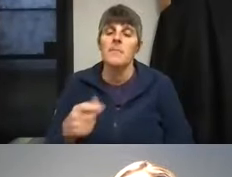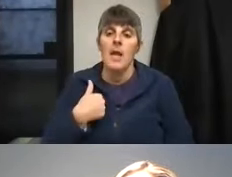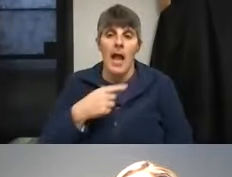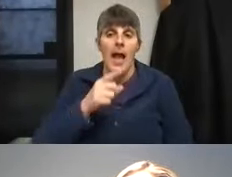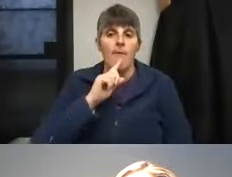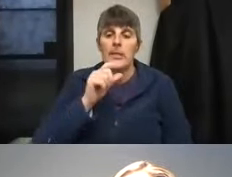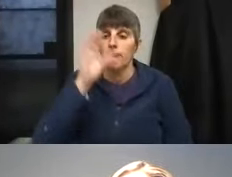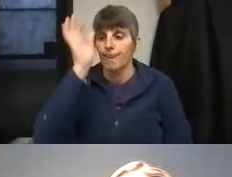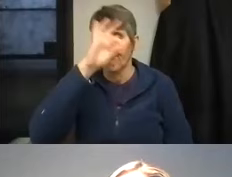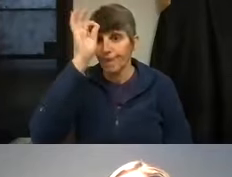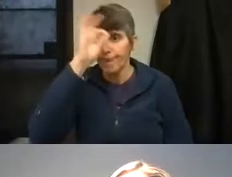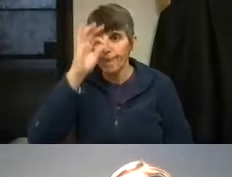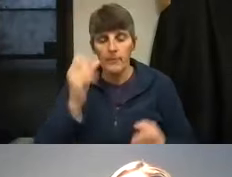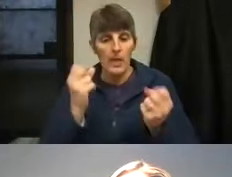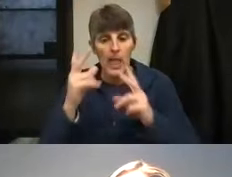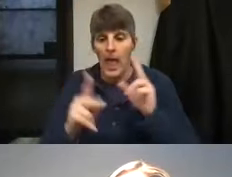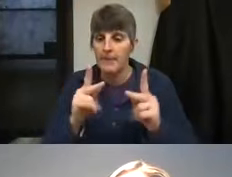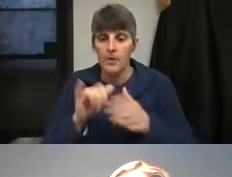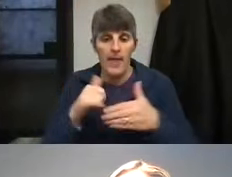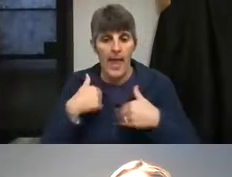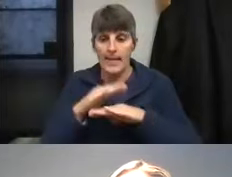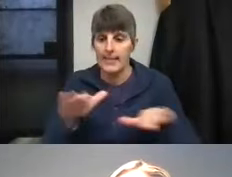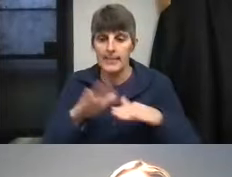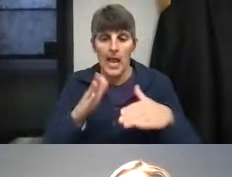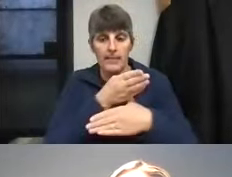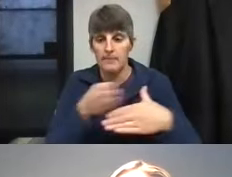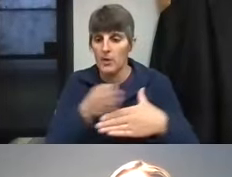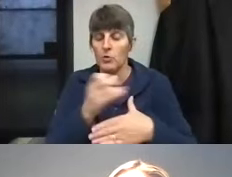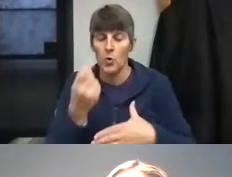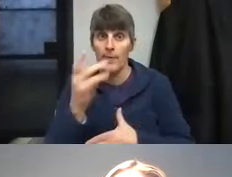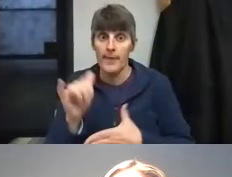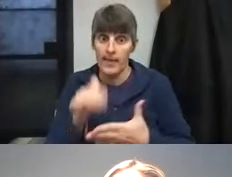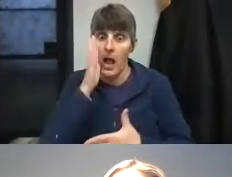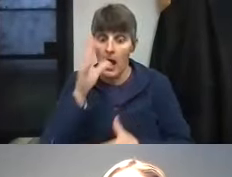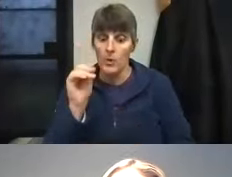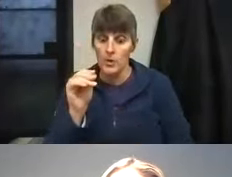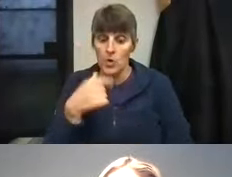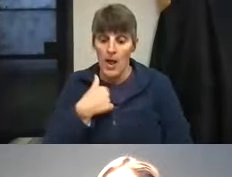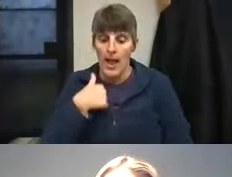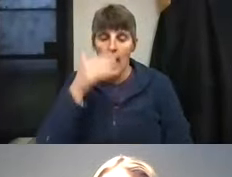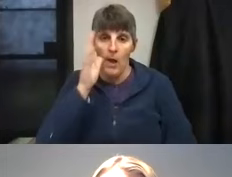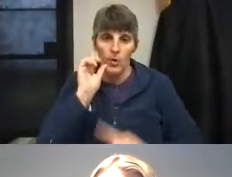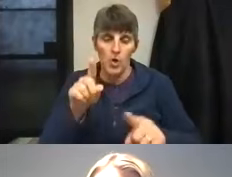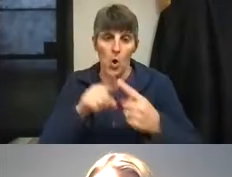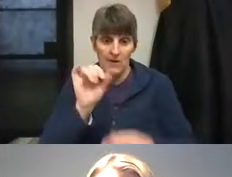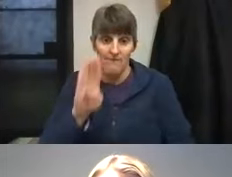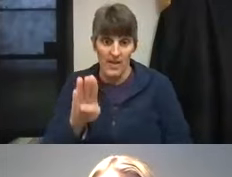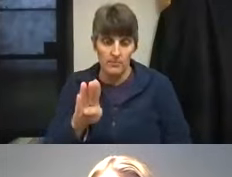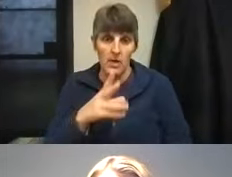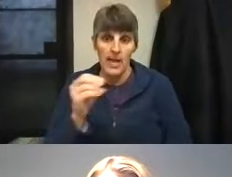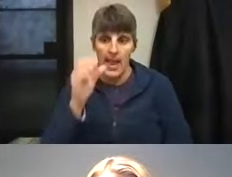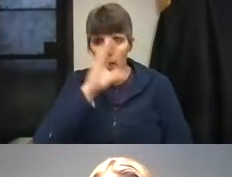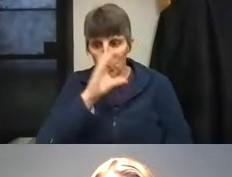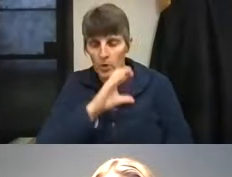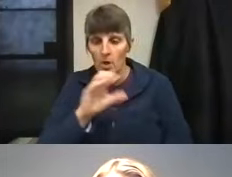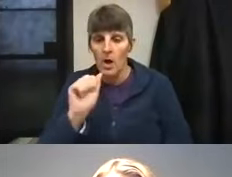really didn't know a lot of people that had kids on the spectrum. So the one thing I would do is I would go to Facebook and Google